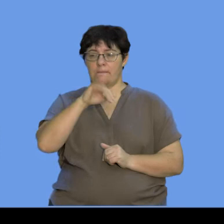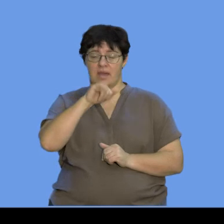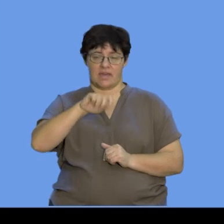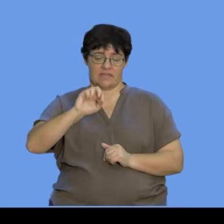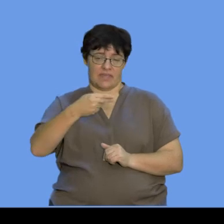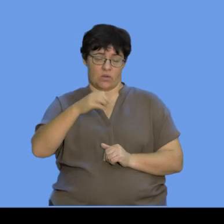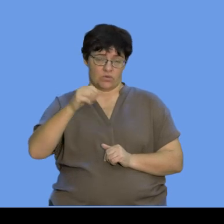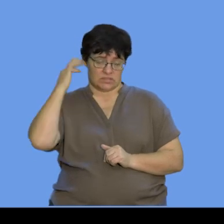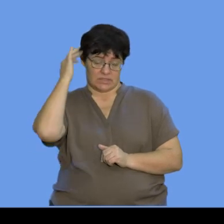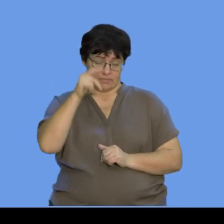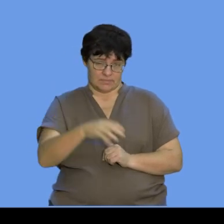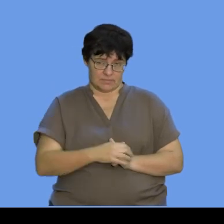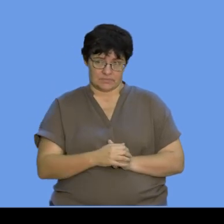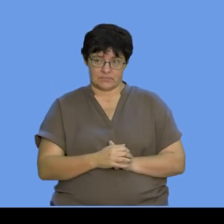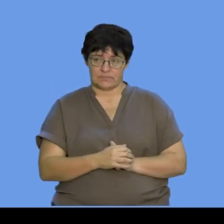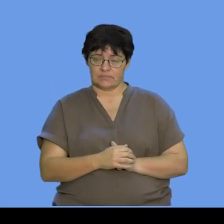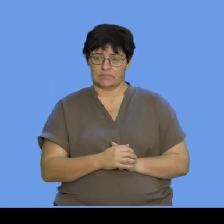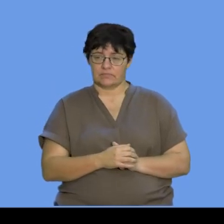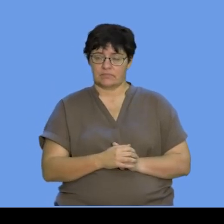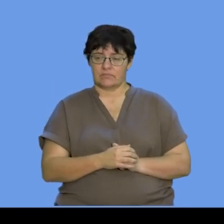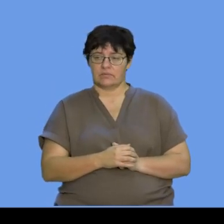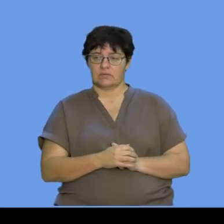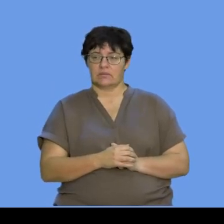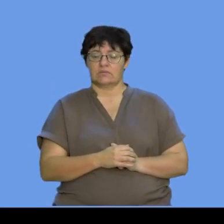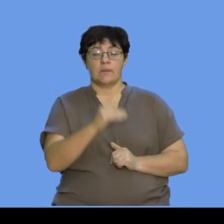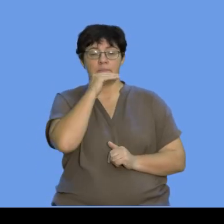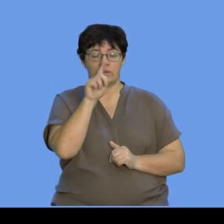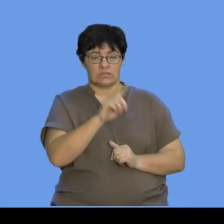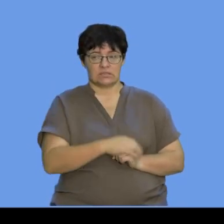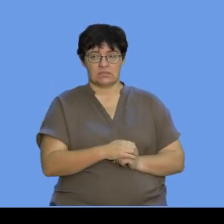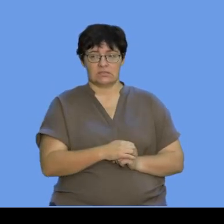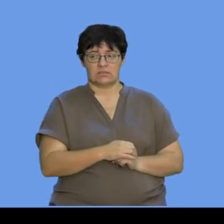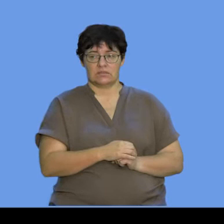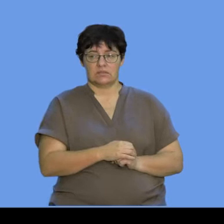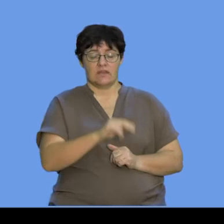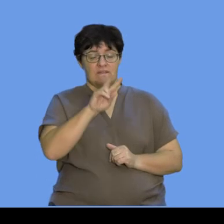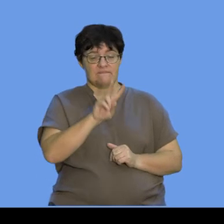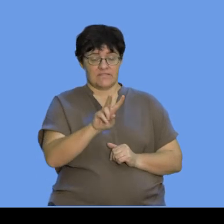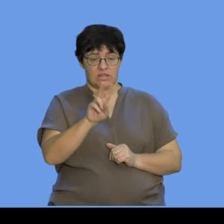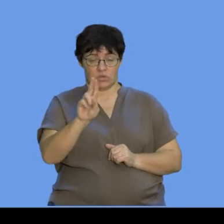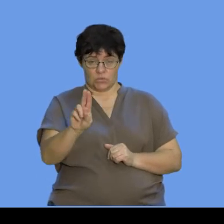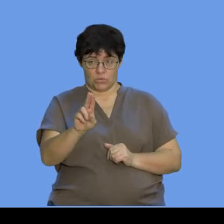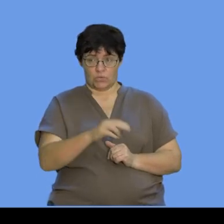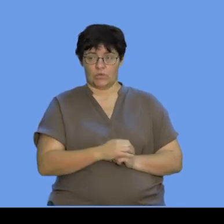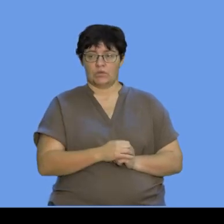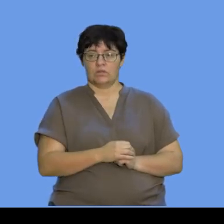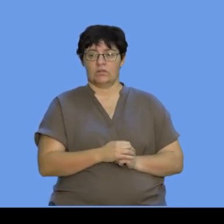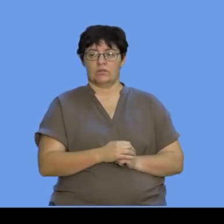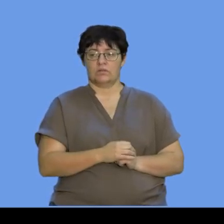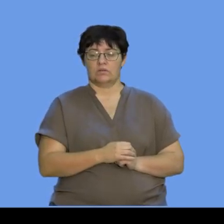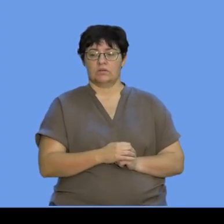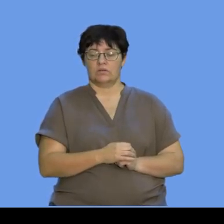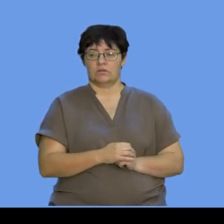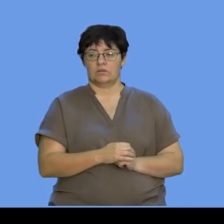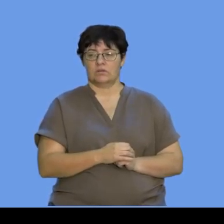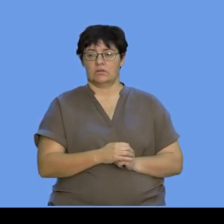the Pythag, right? And by that I mean VU is actually going to